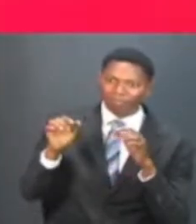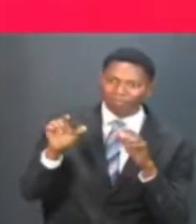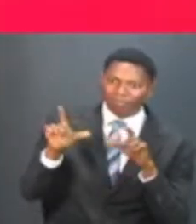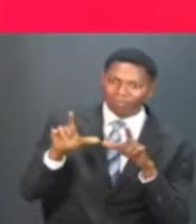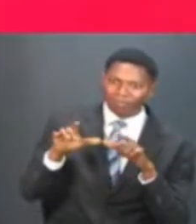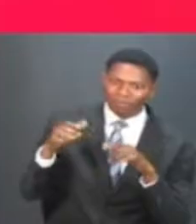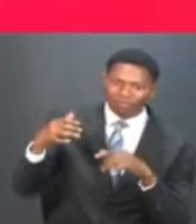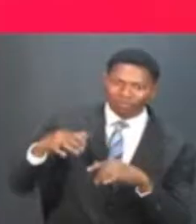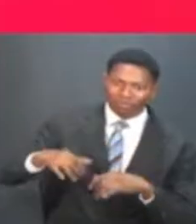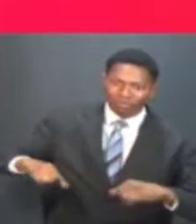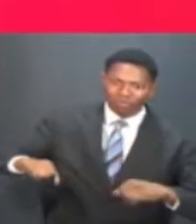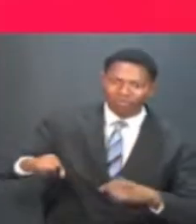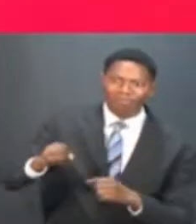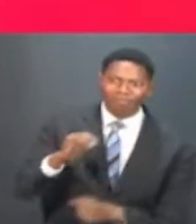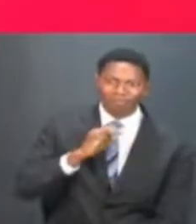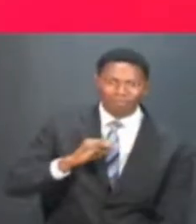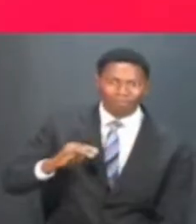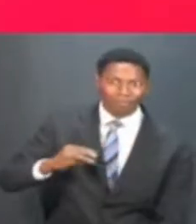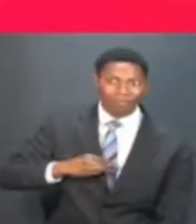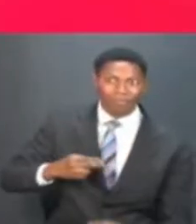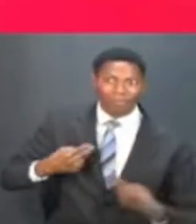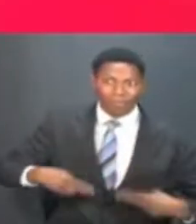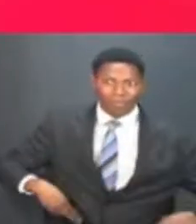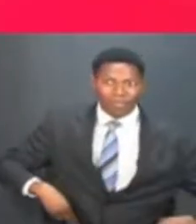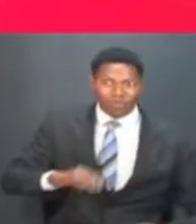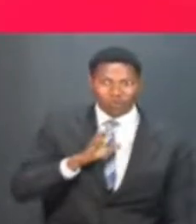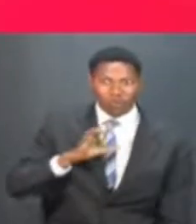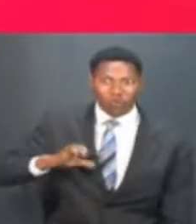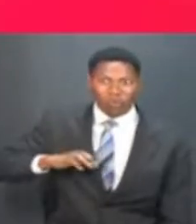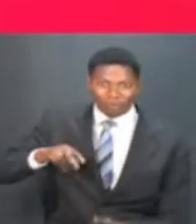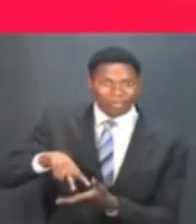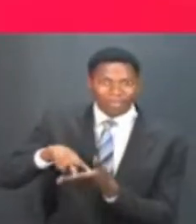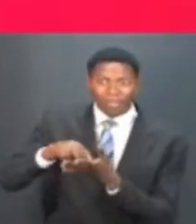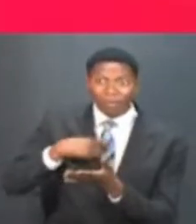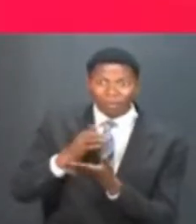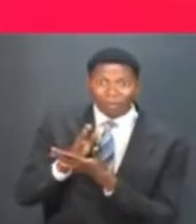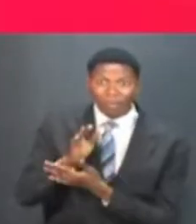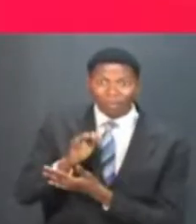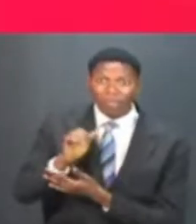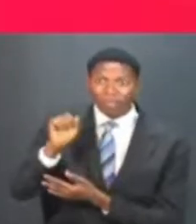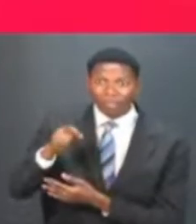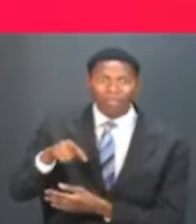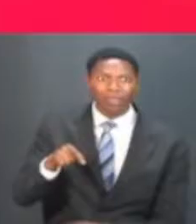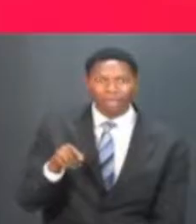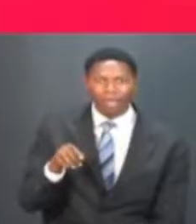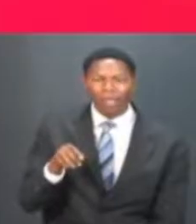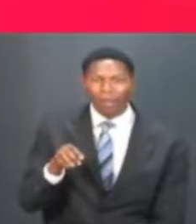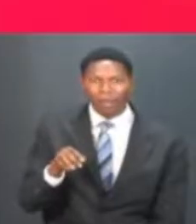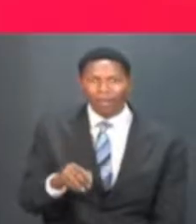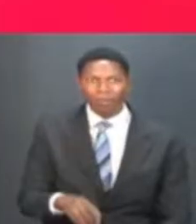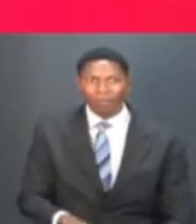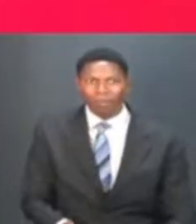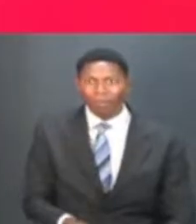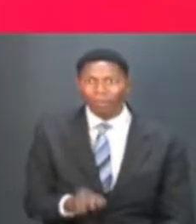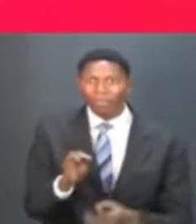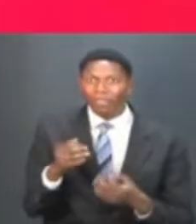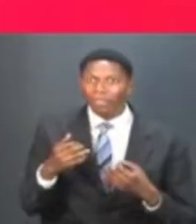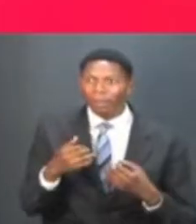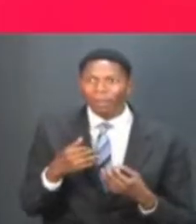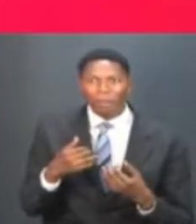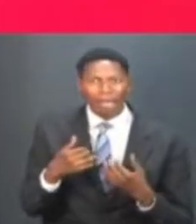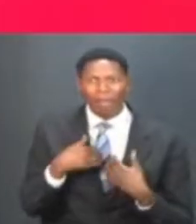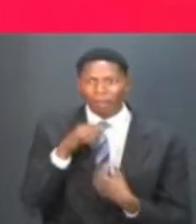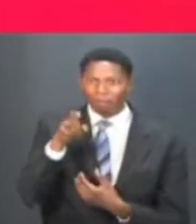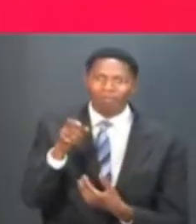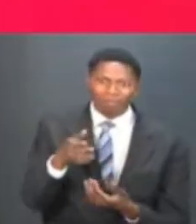committee was on his feet. Am I right, Doctor? Yes. He's my senior. Then my very good friend. you should have the bite first.